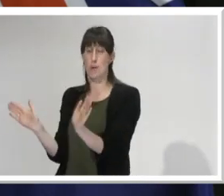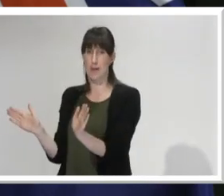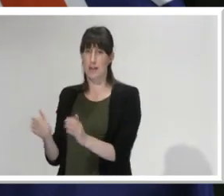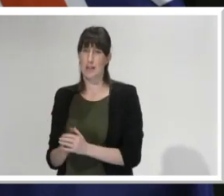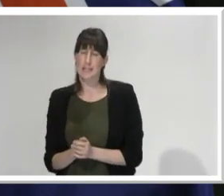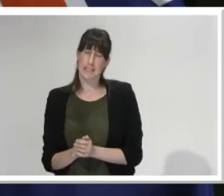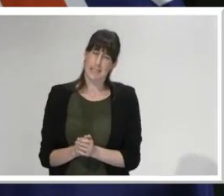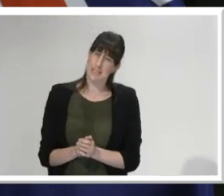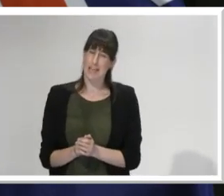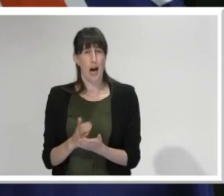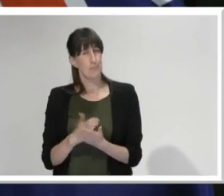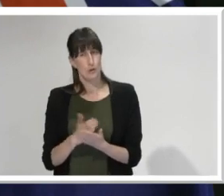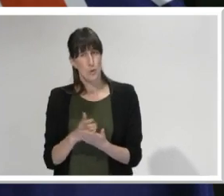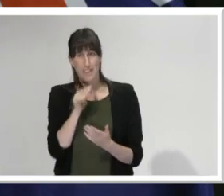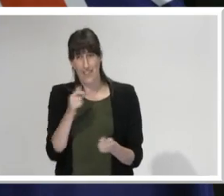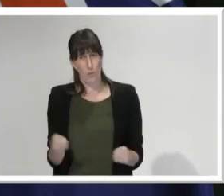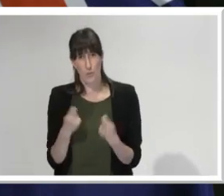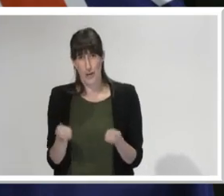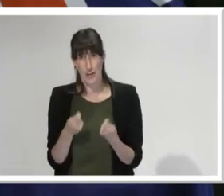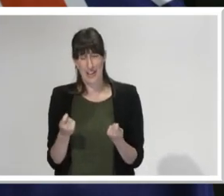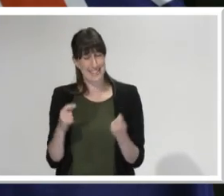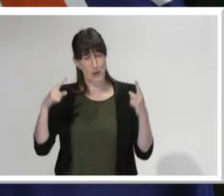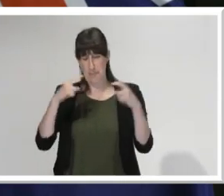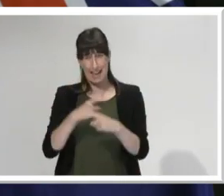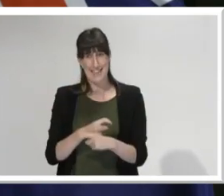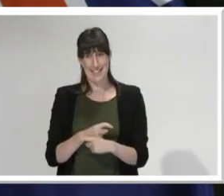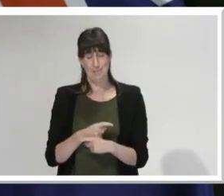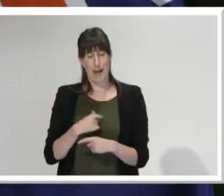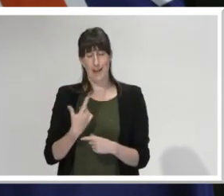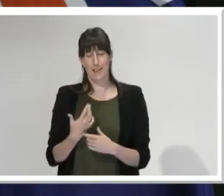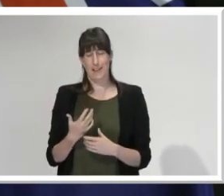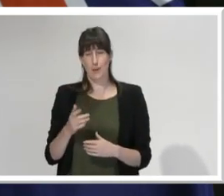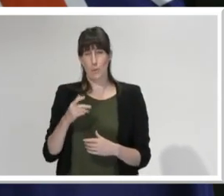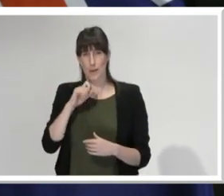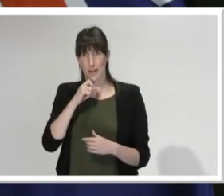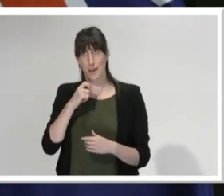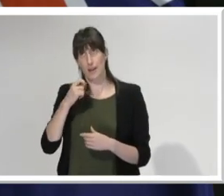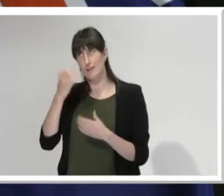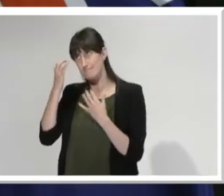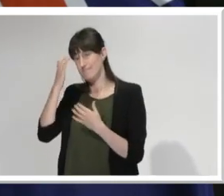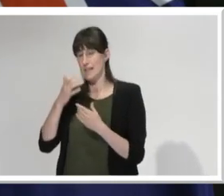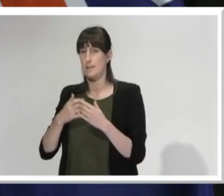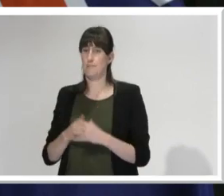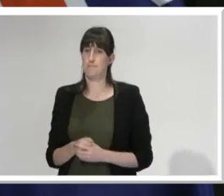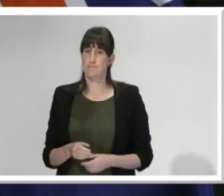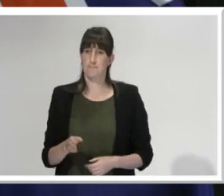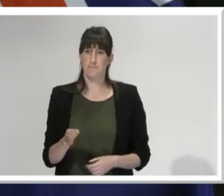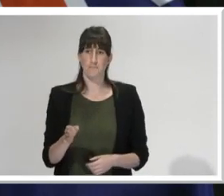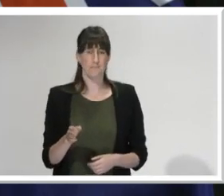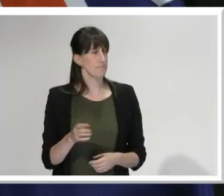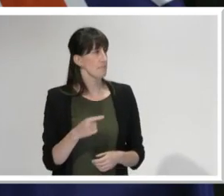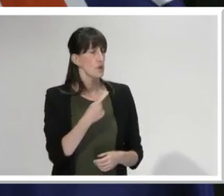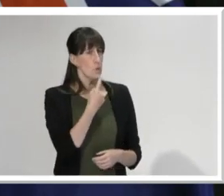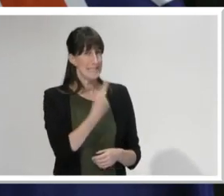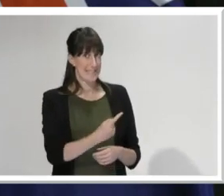workable, because there are some complications with it, and that's part of our decision too. Just staying on regions, you've asked people to keep it